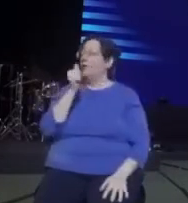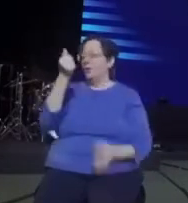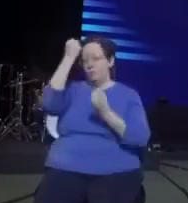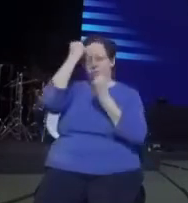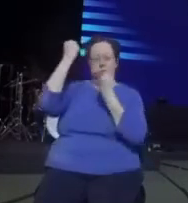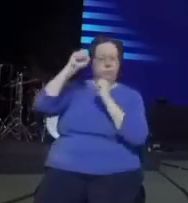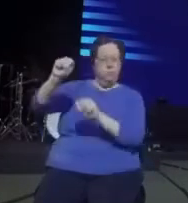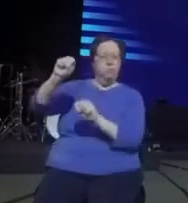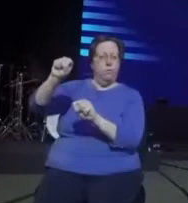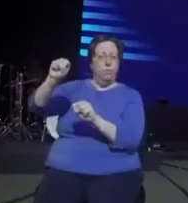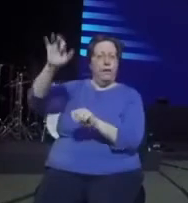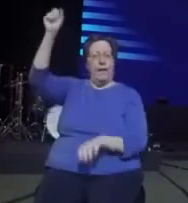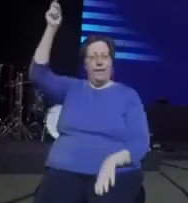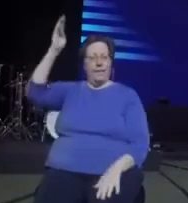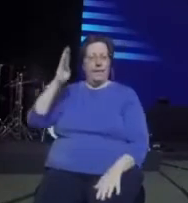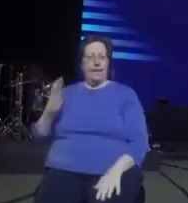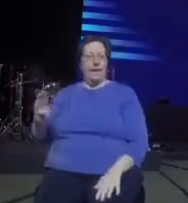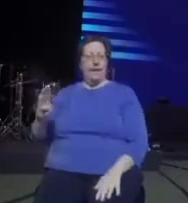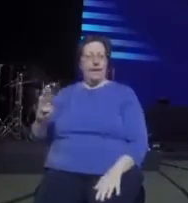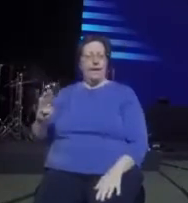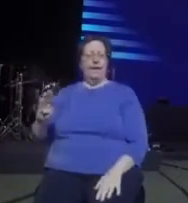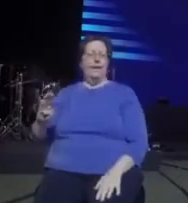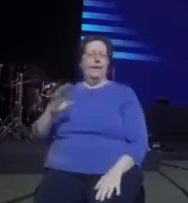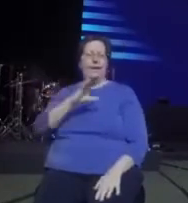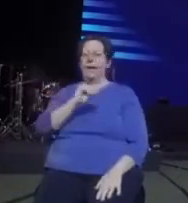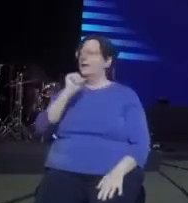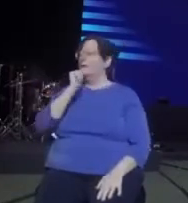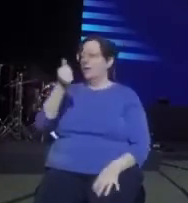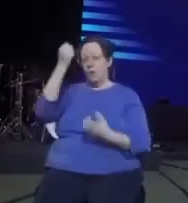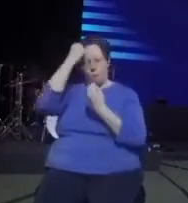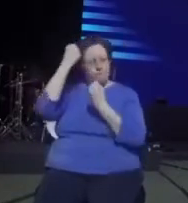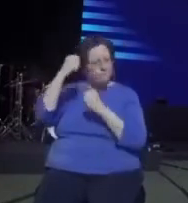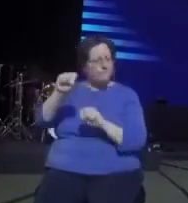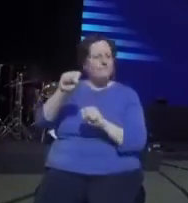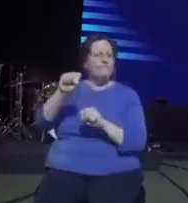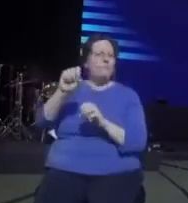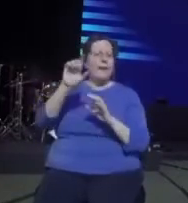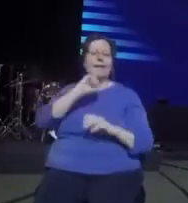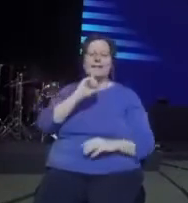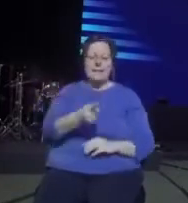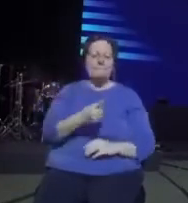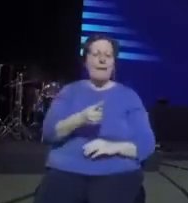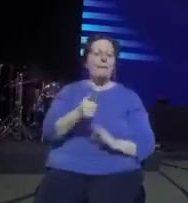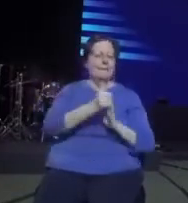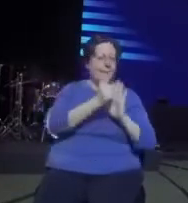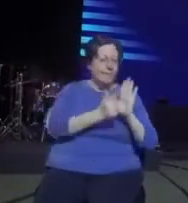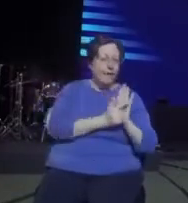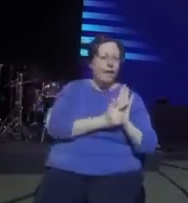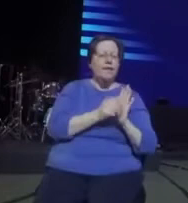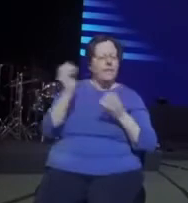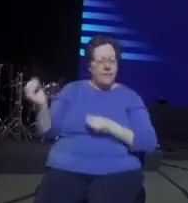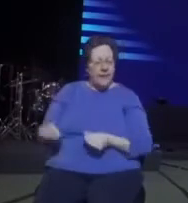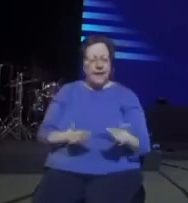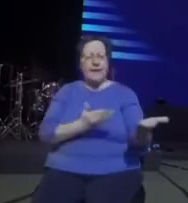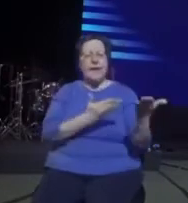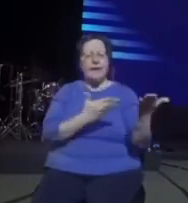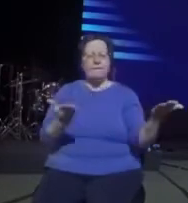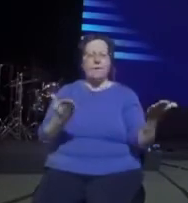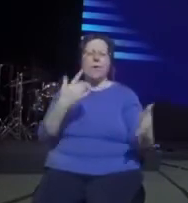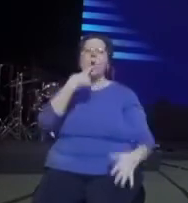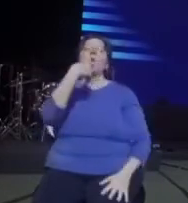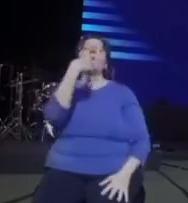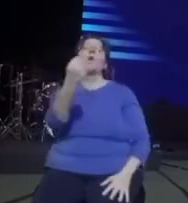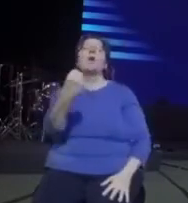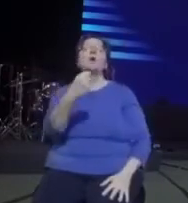of the Lord your God and observe carefully these commandments and statutes in which I command you today, and these things,